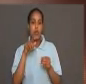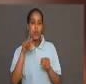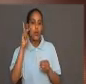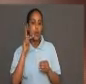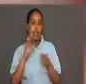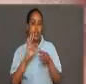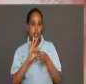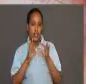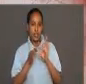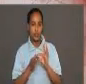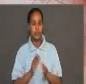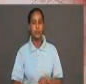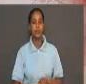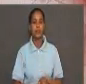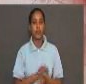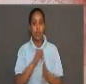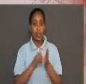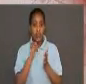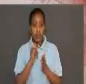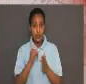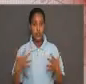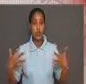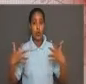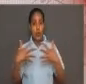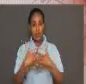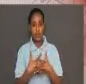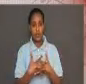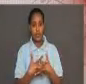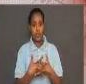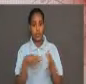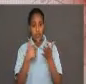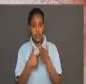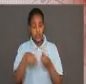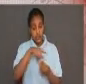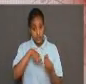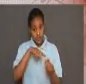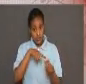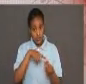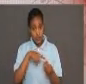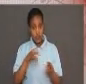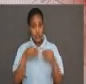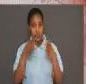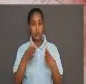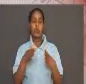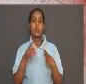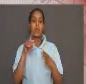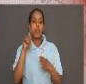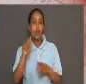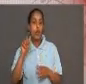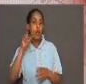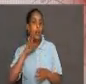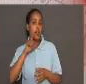chains. It is the combination of these regions that give